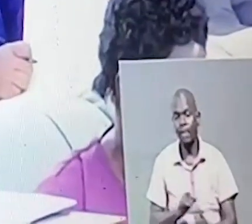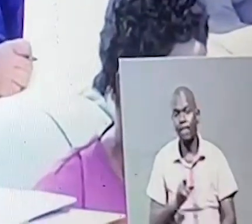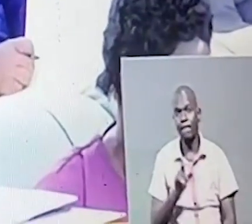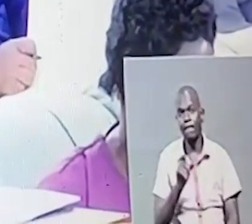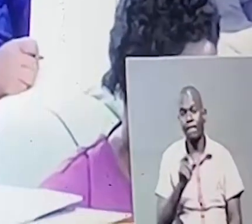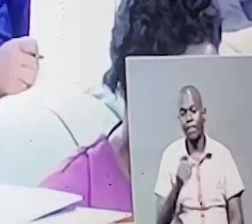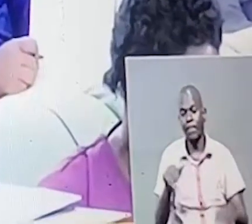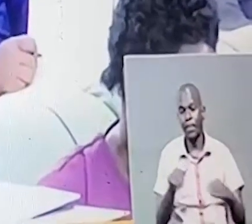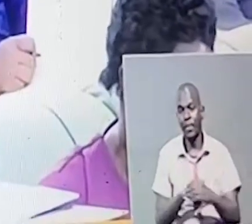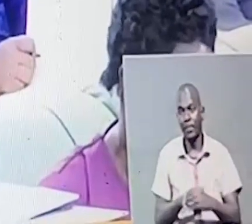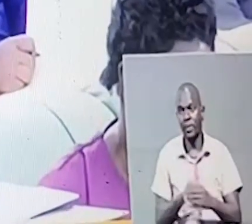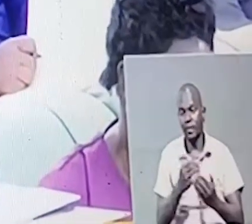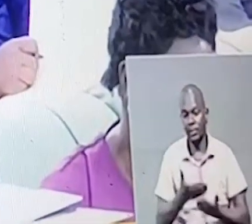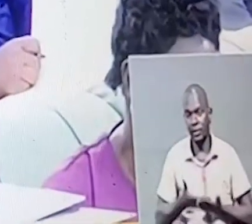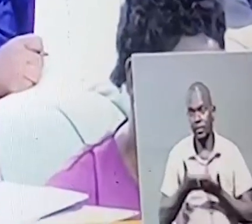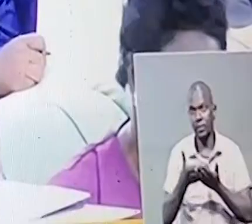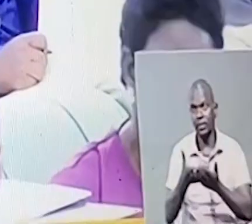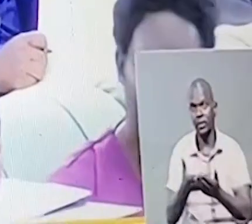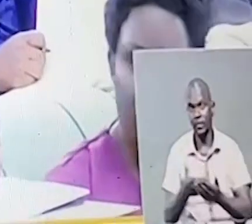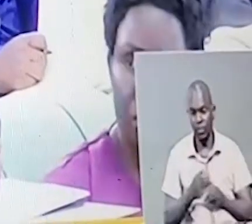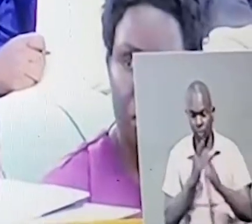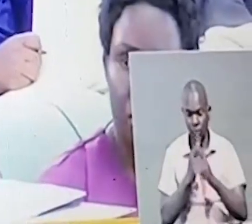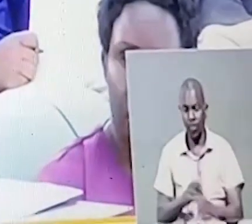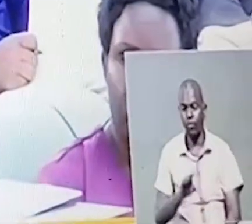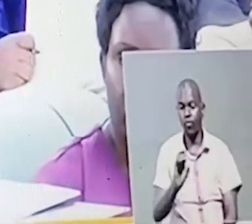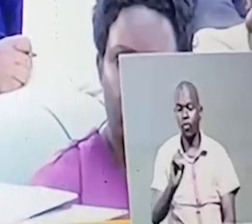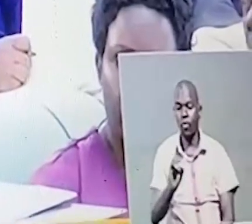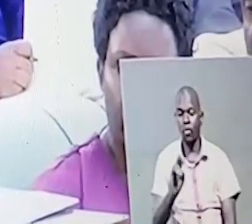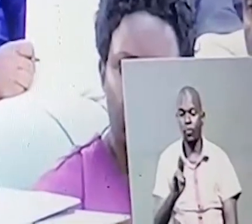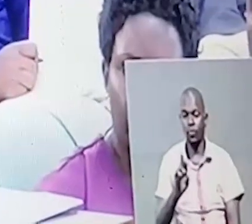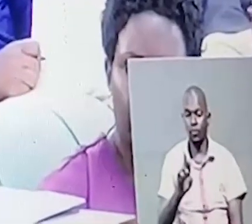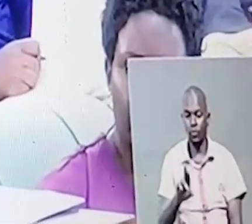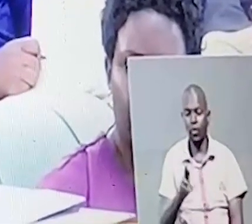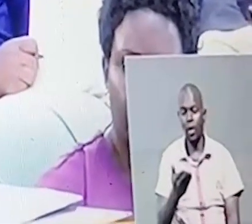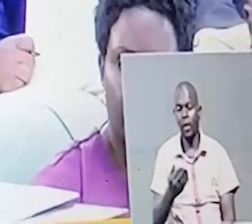a member's submission. Honourable Oduru had a submission here.